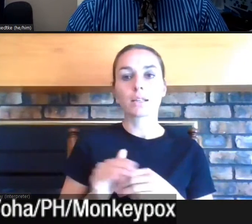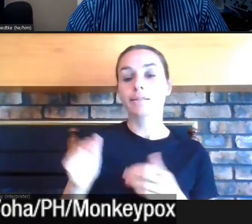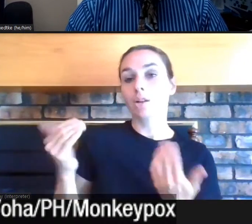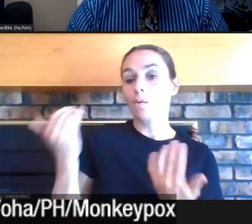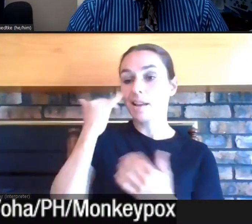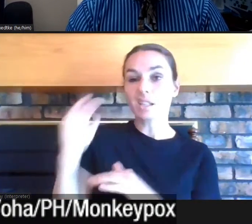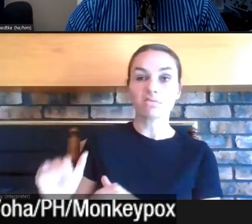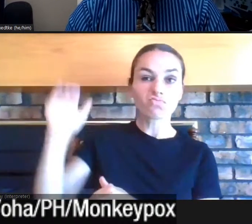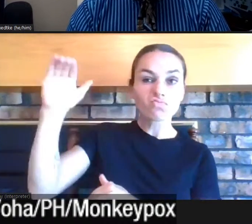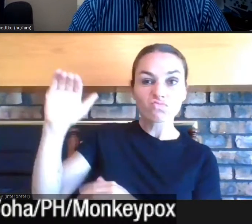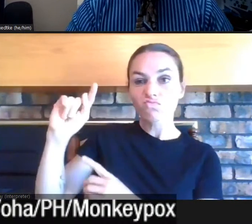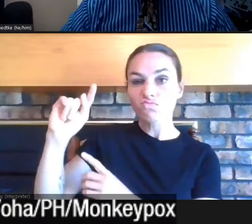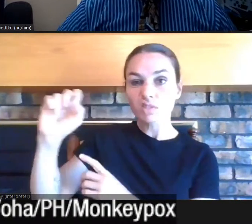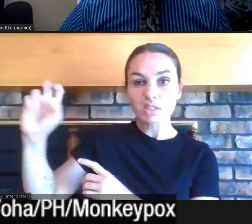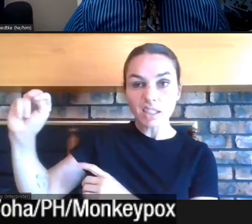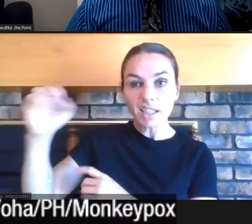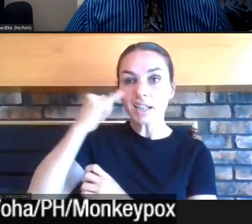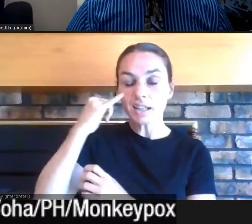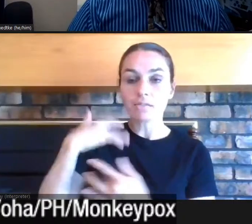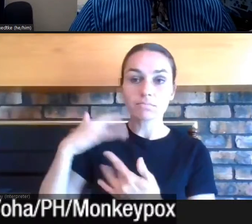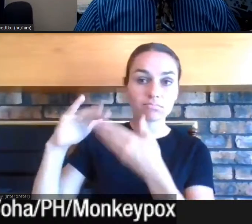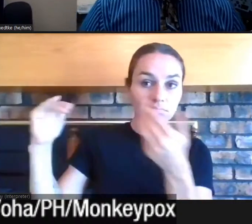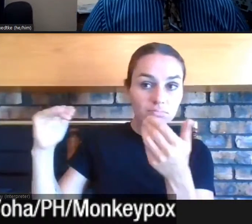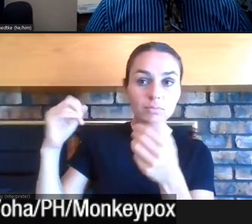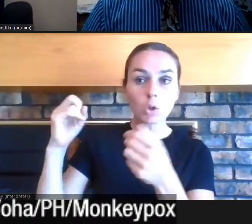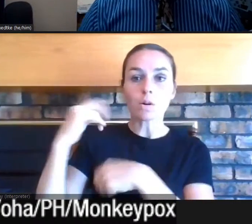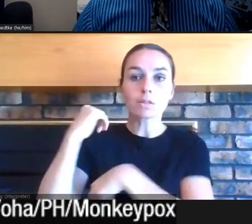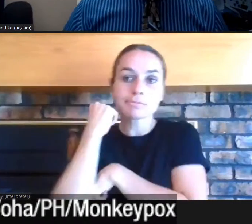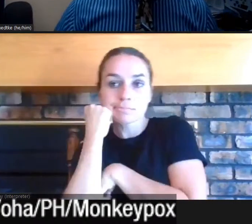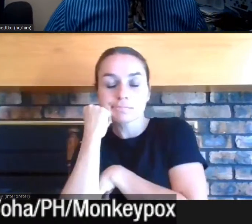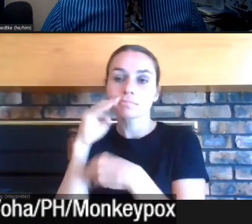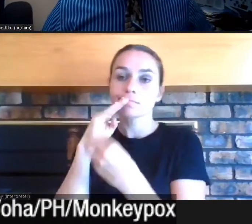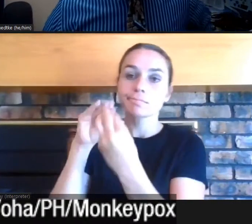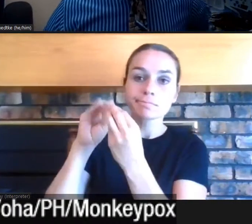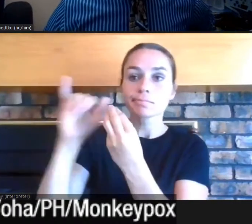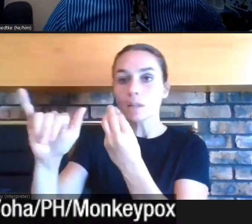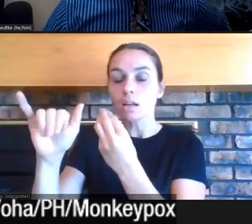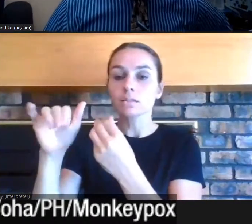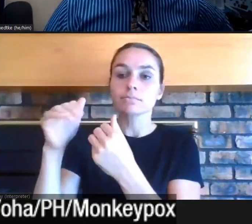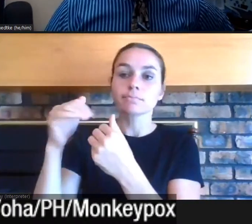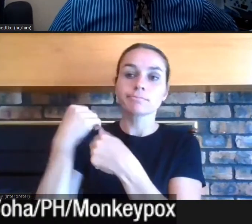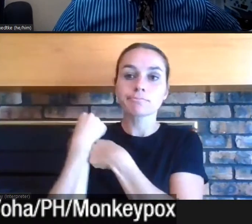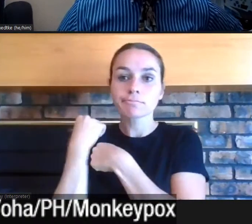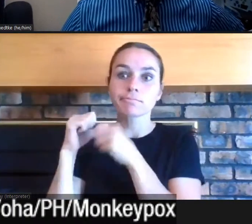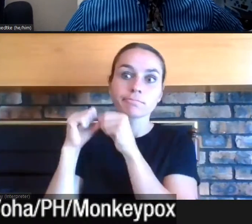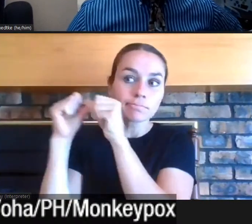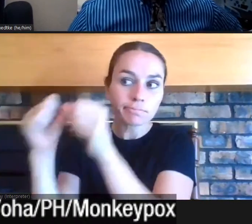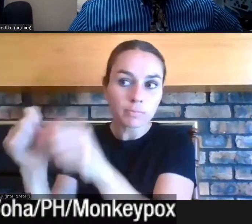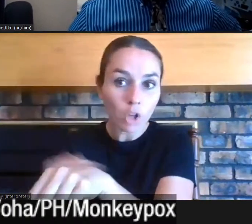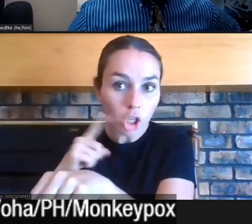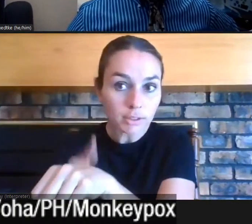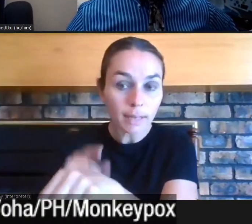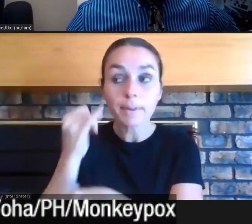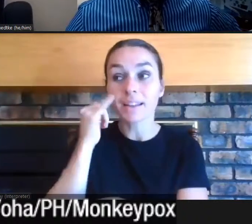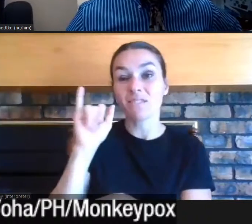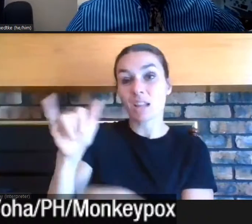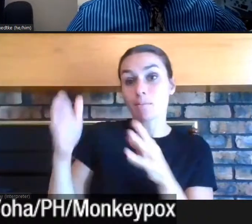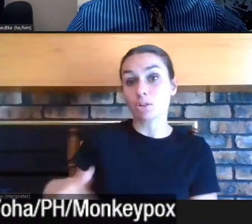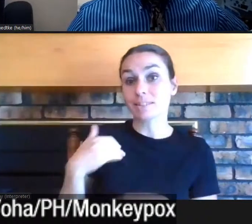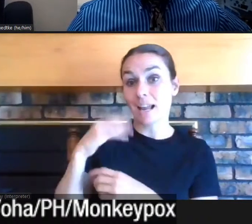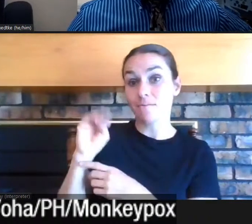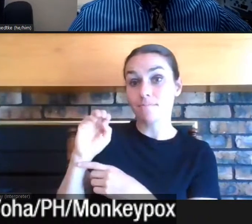these types of close, intimate, or sexual contacts, if they have that contact with someone with monkeypox, could come down with